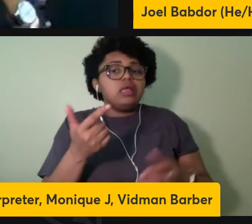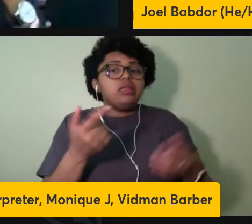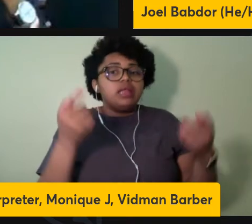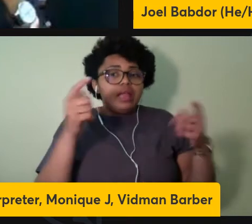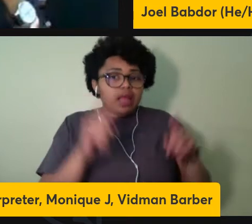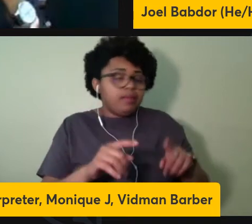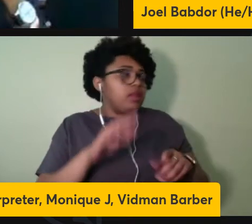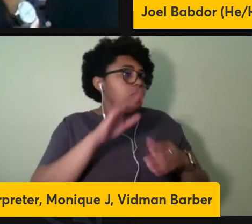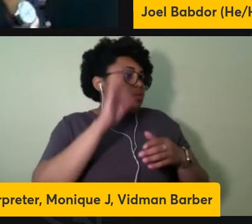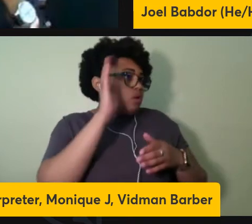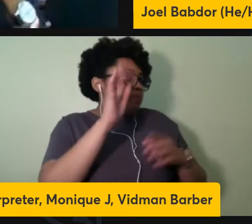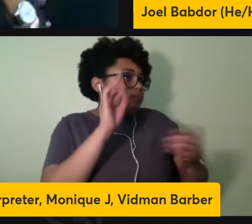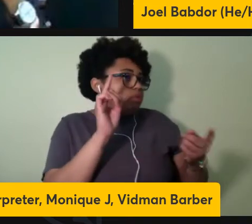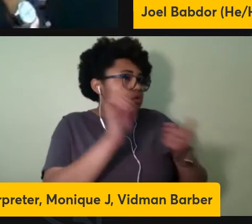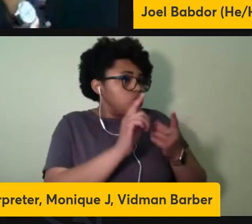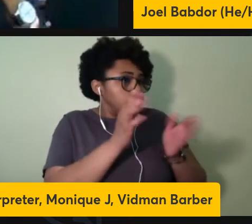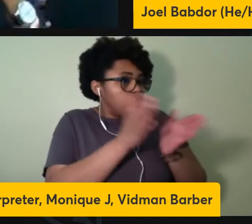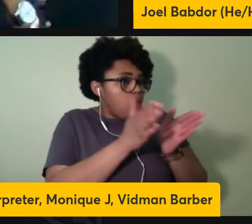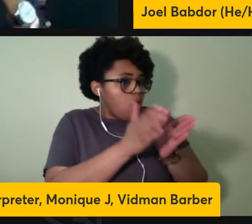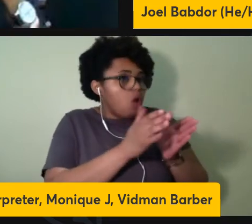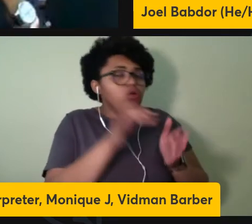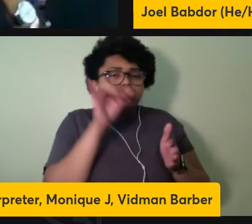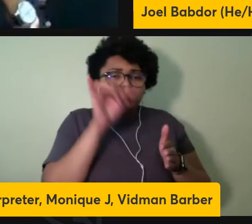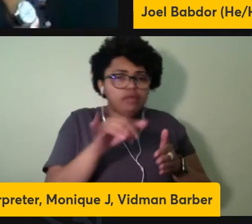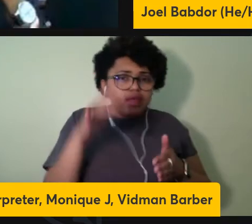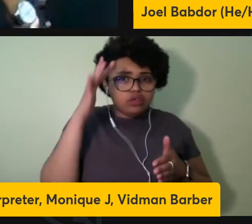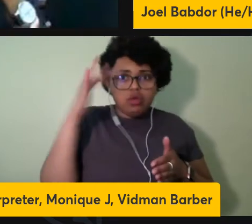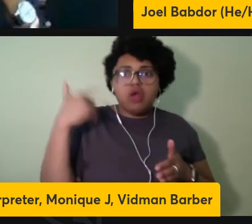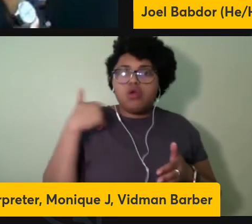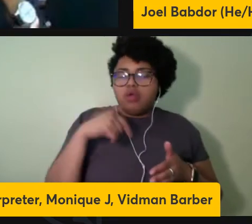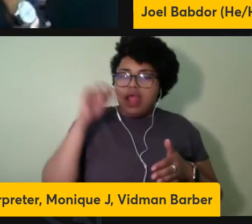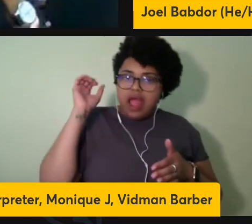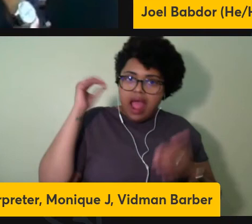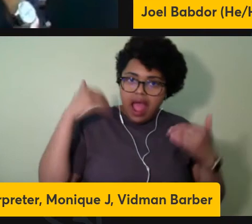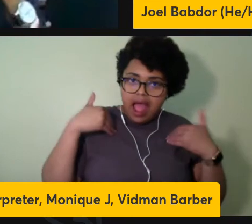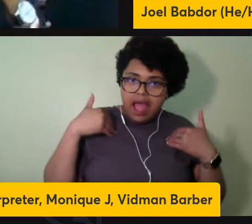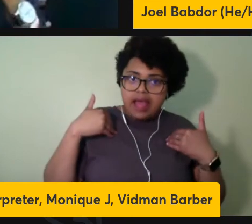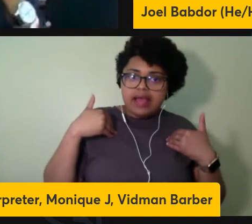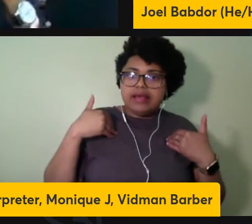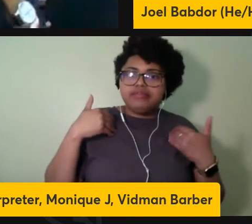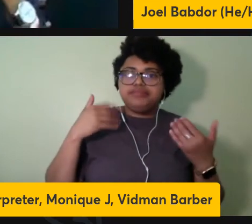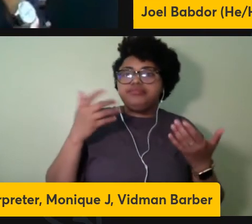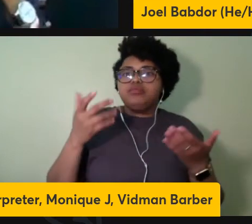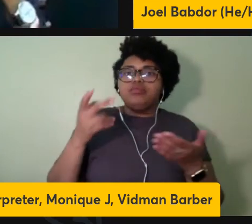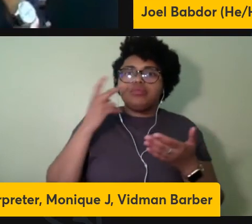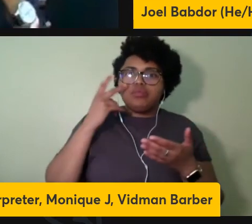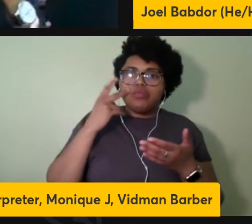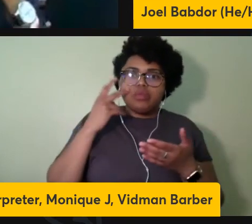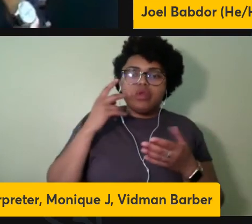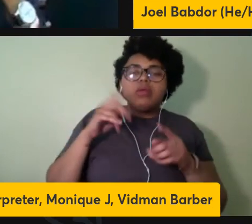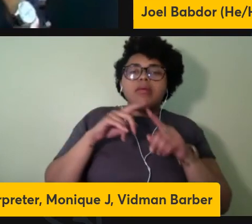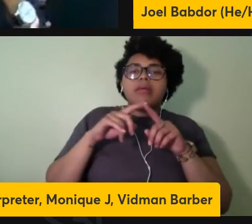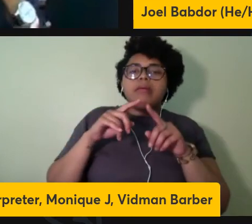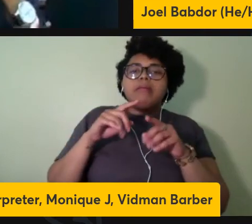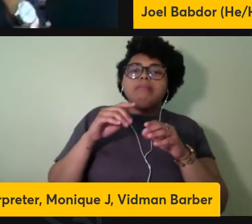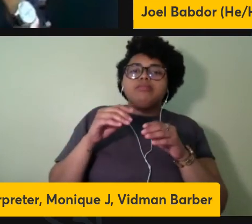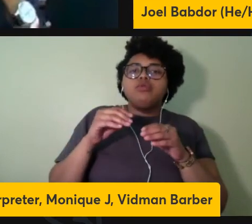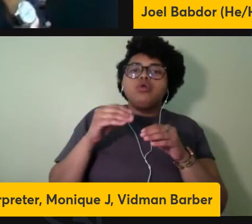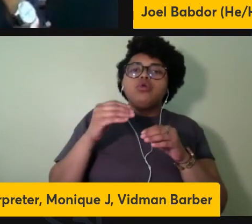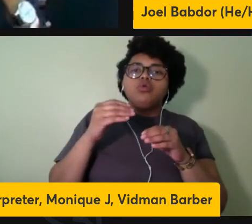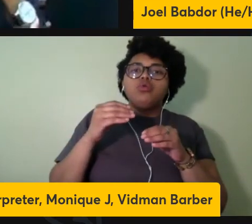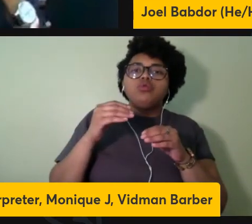that is why, and we had problem with protein folding. And that's why we shifted to insect, where insect give us a better